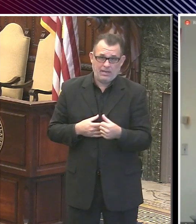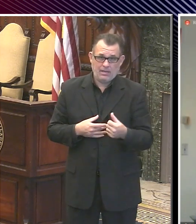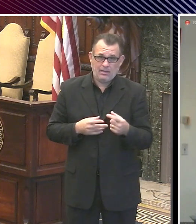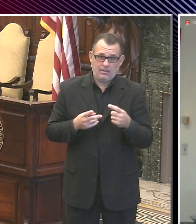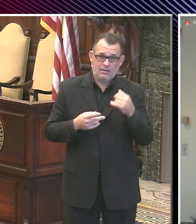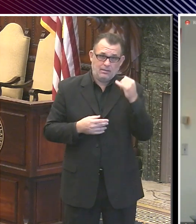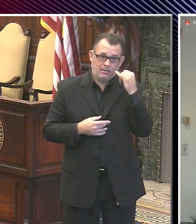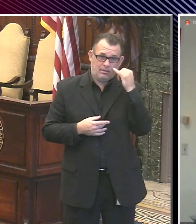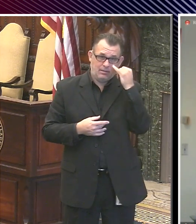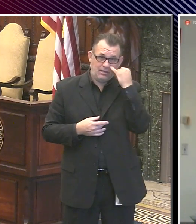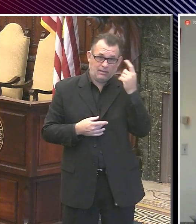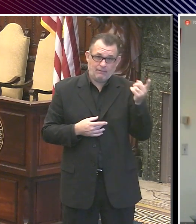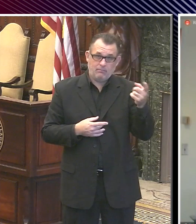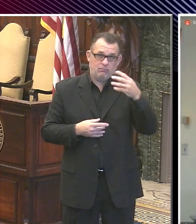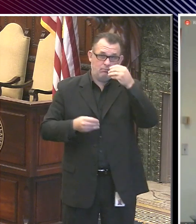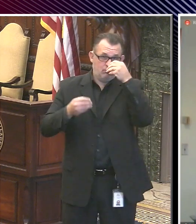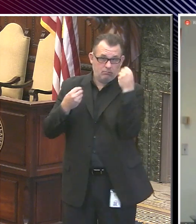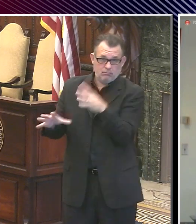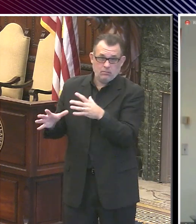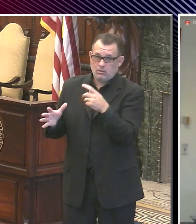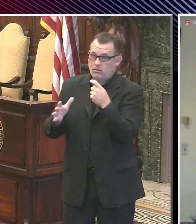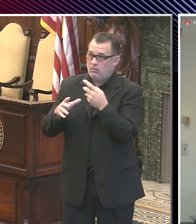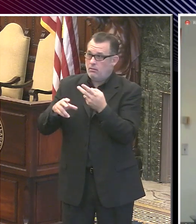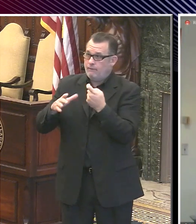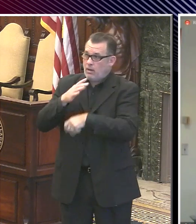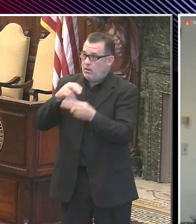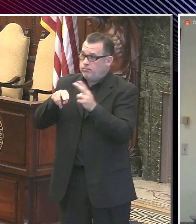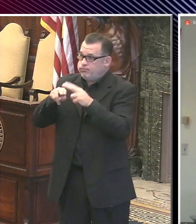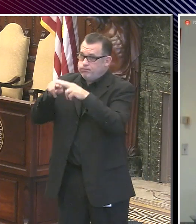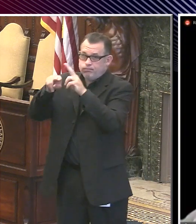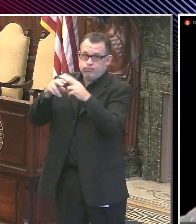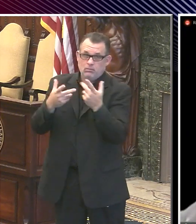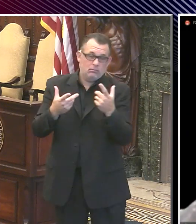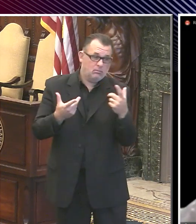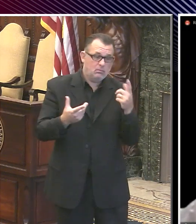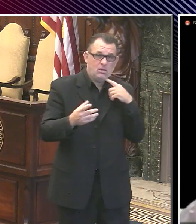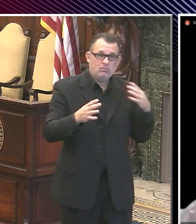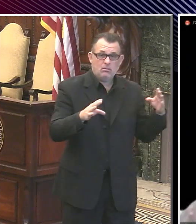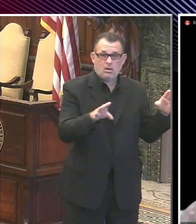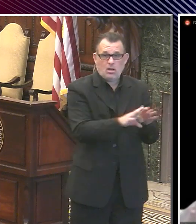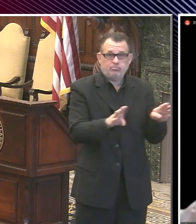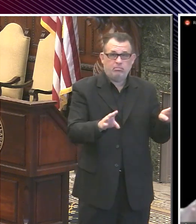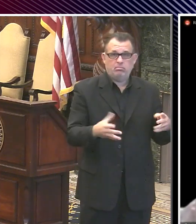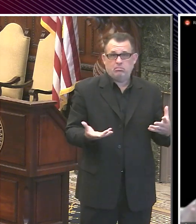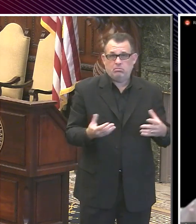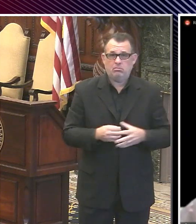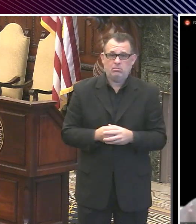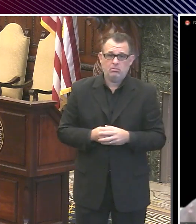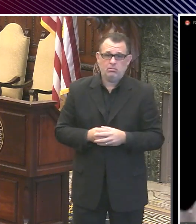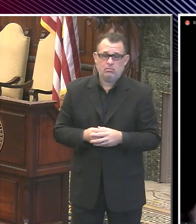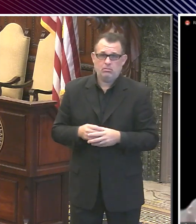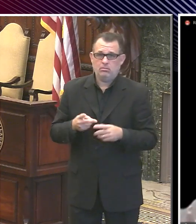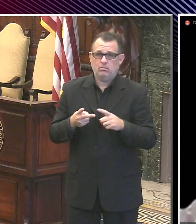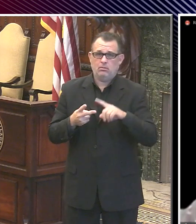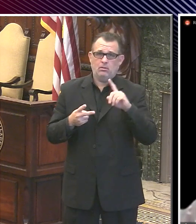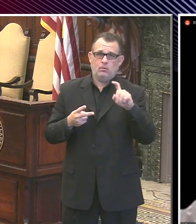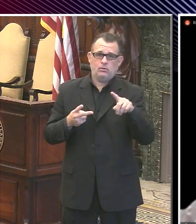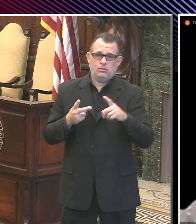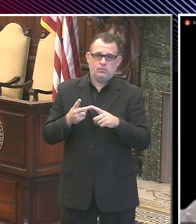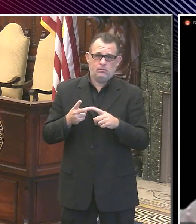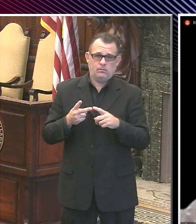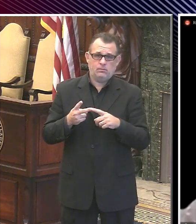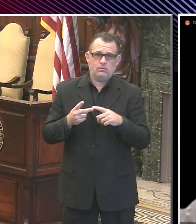restaurants don't pay their fines, then if they're closed, they can't reopen. And the second question is, this is more for the